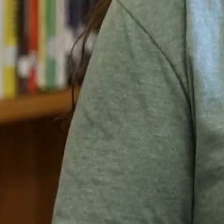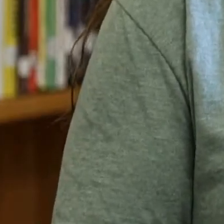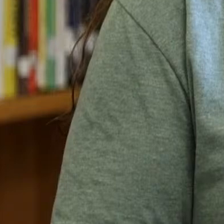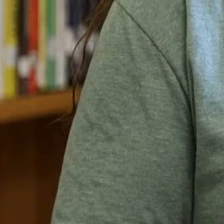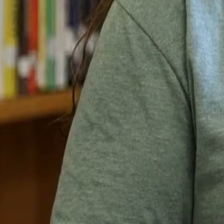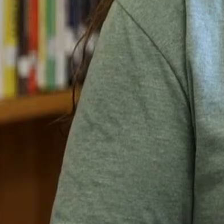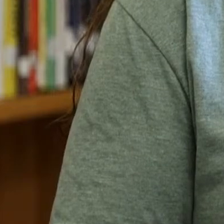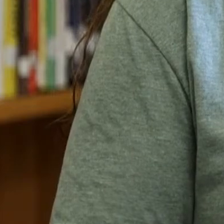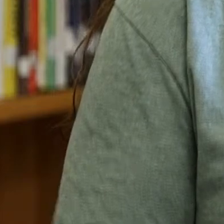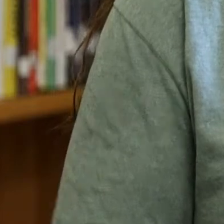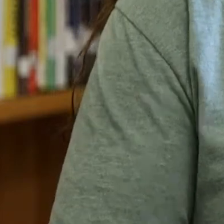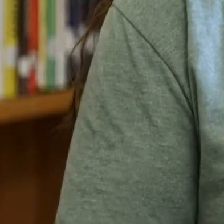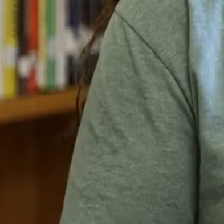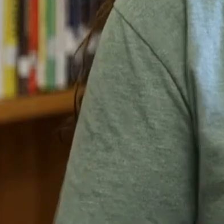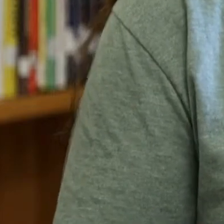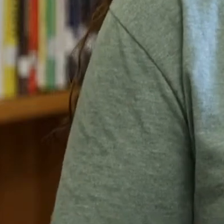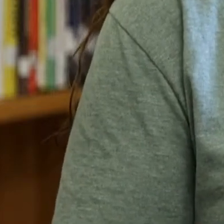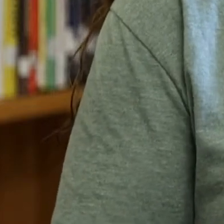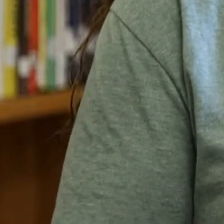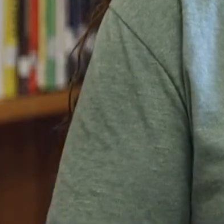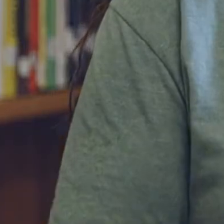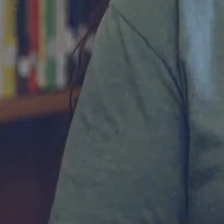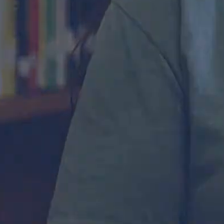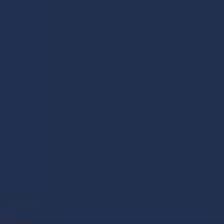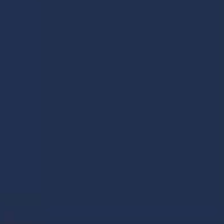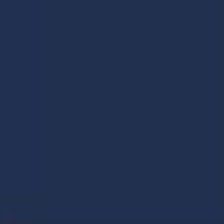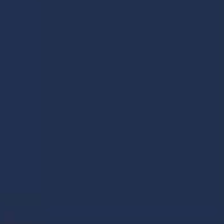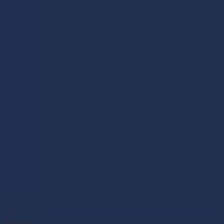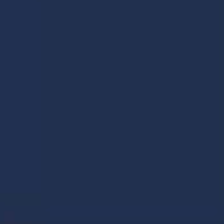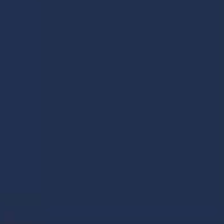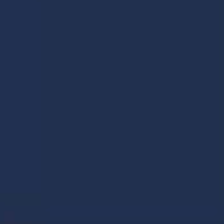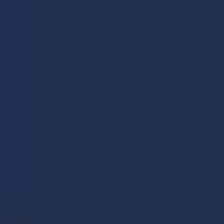to be able to impact a student like that.